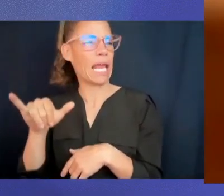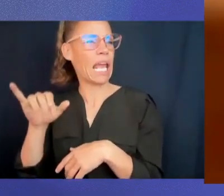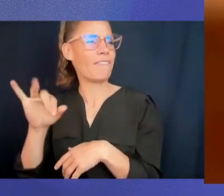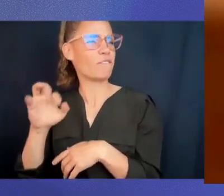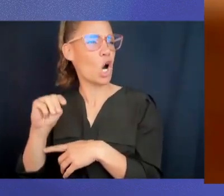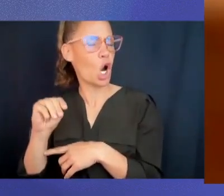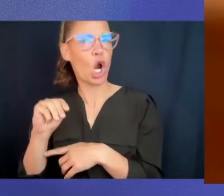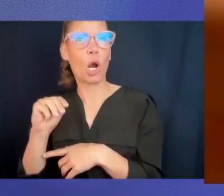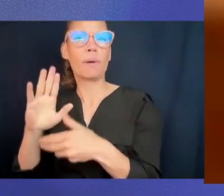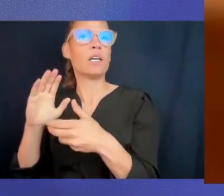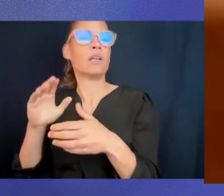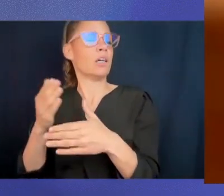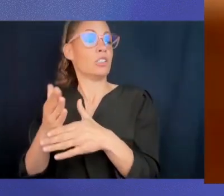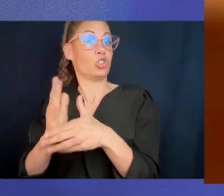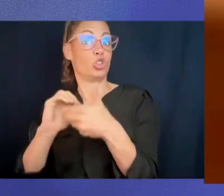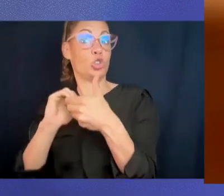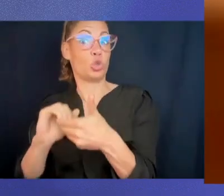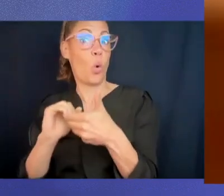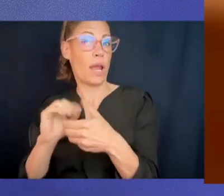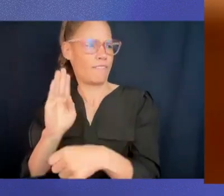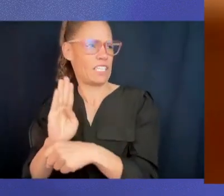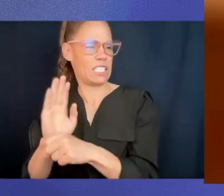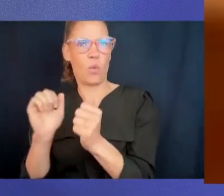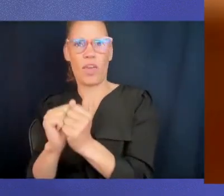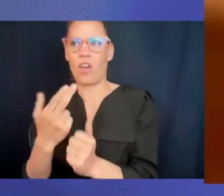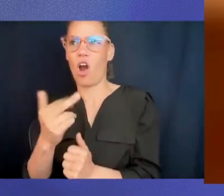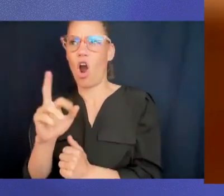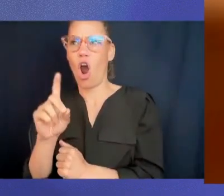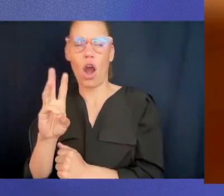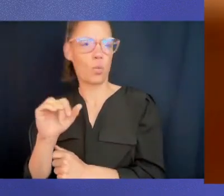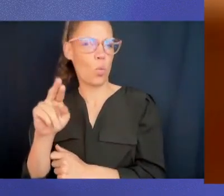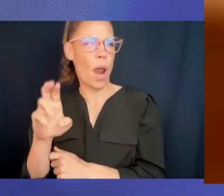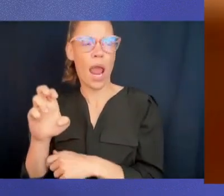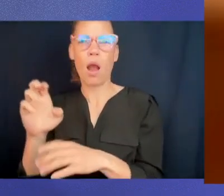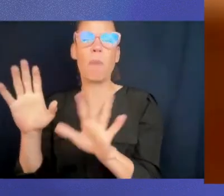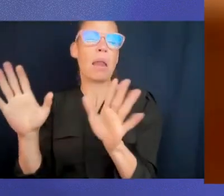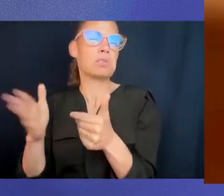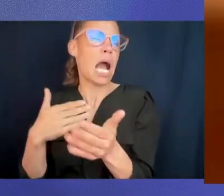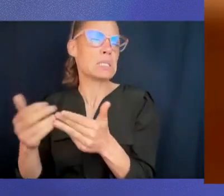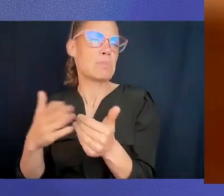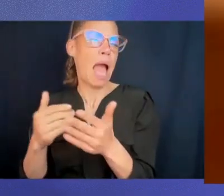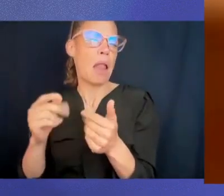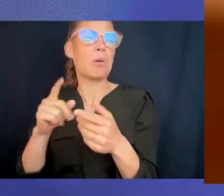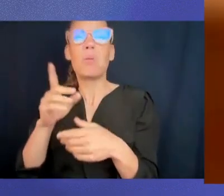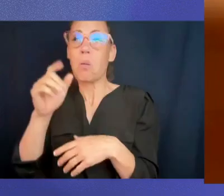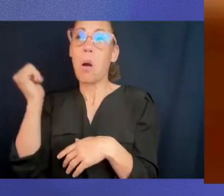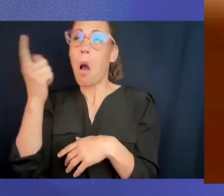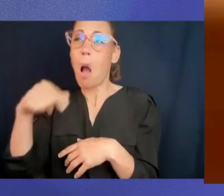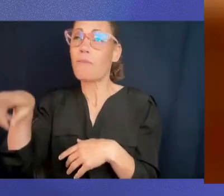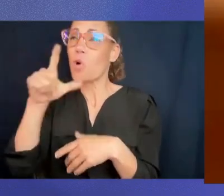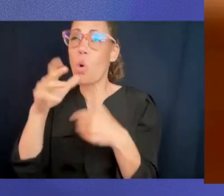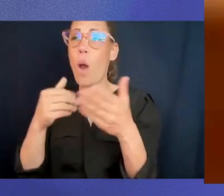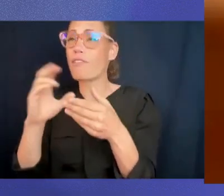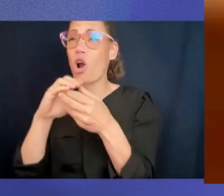hardware store chain. But trust me, they all put you, the customer,